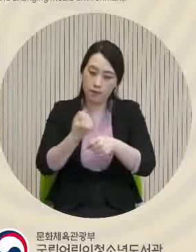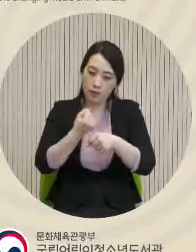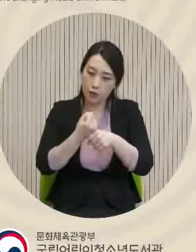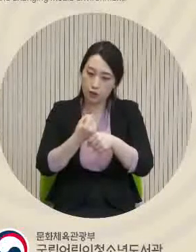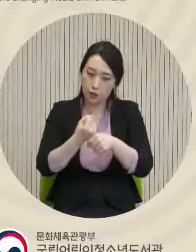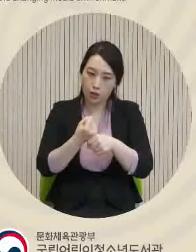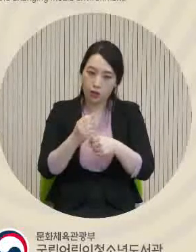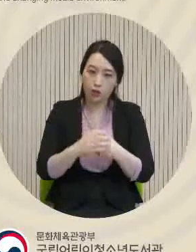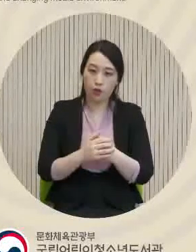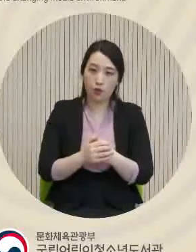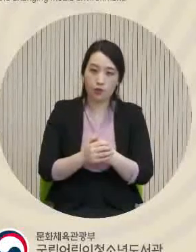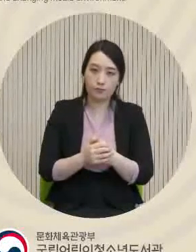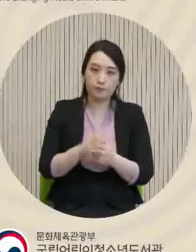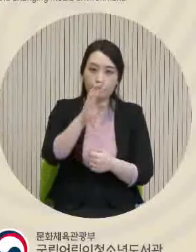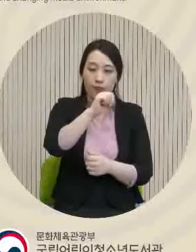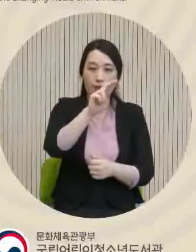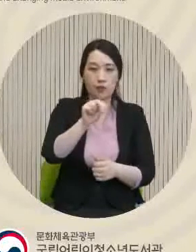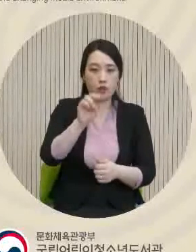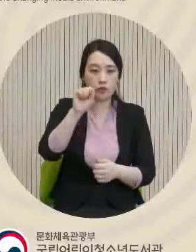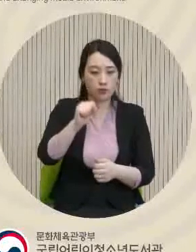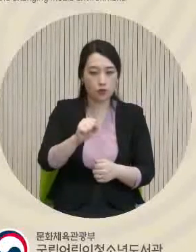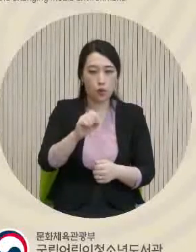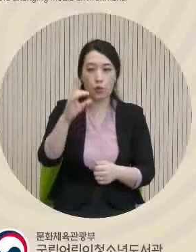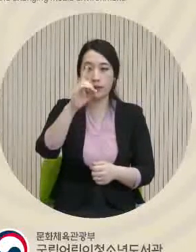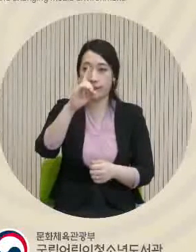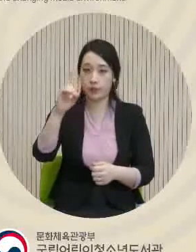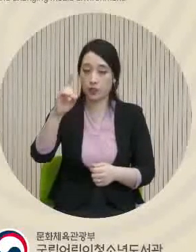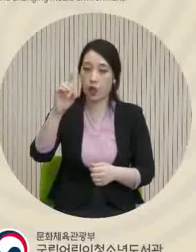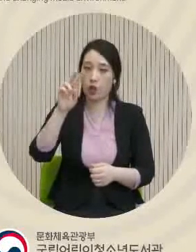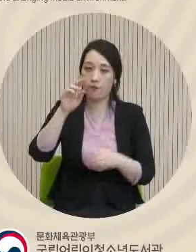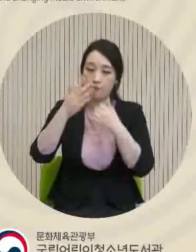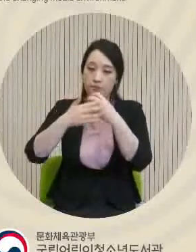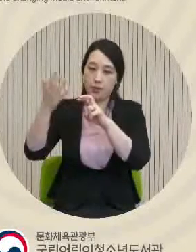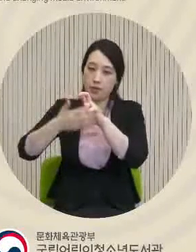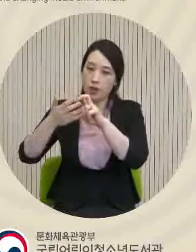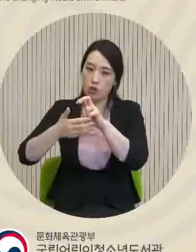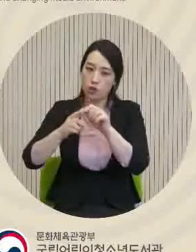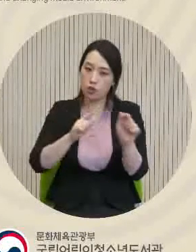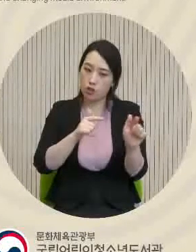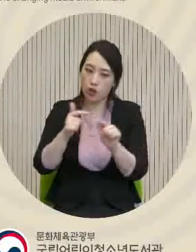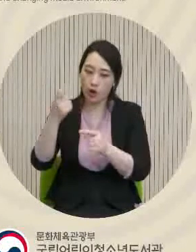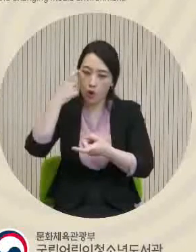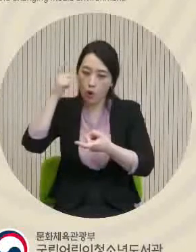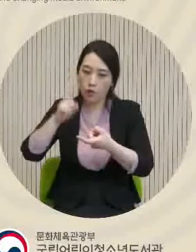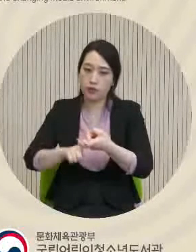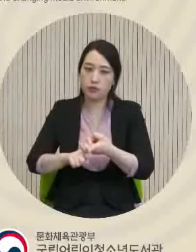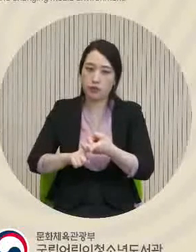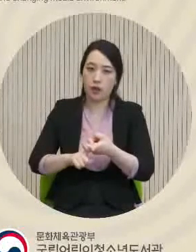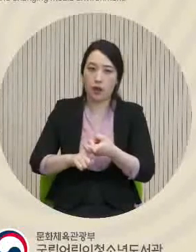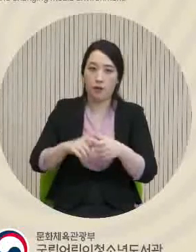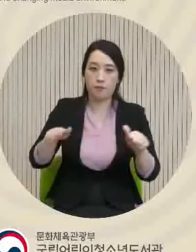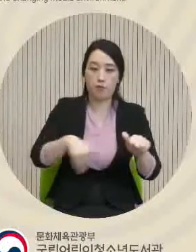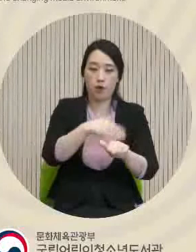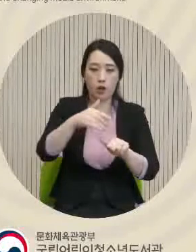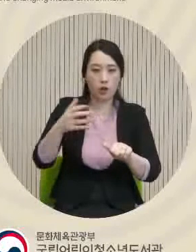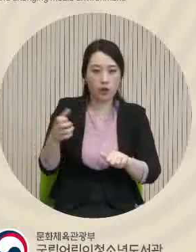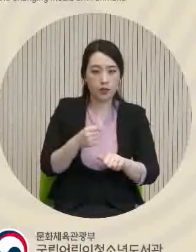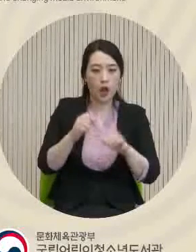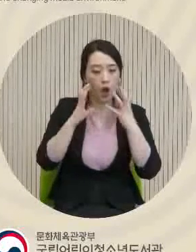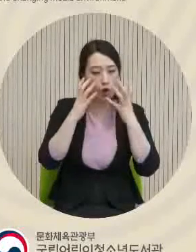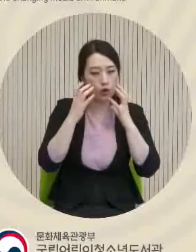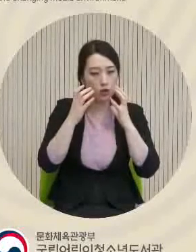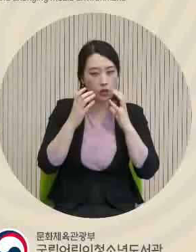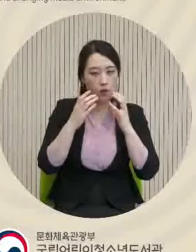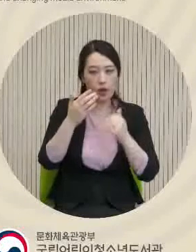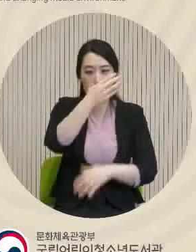to, and their social relationship to the groups and social networks are necessary. To create those opportunities,